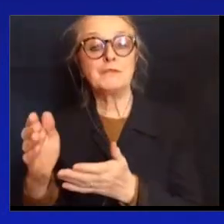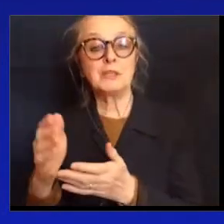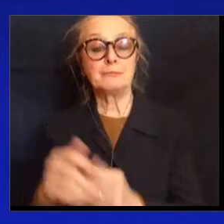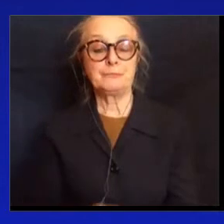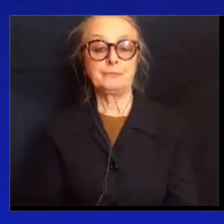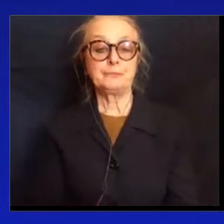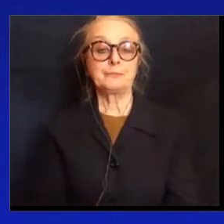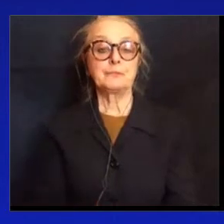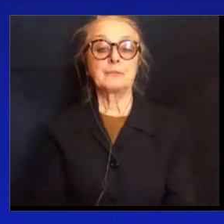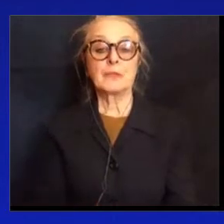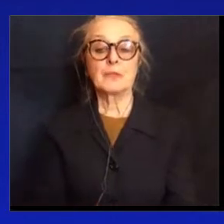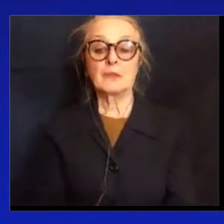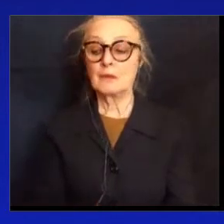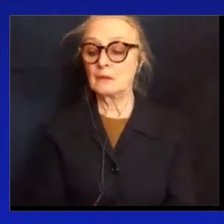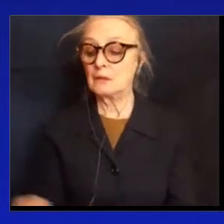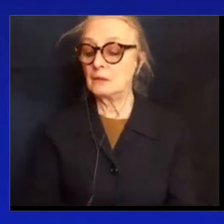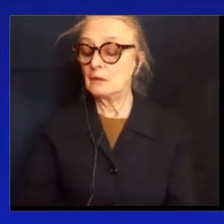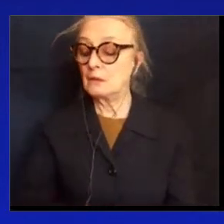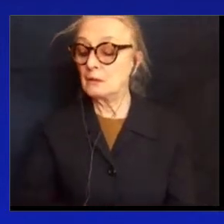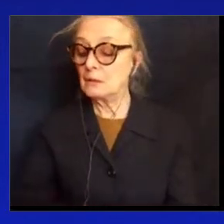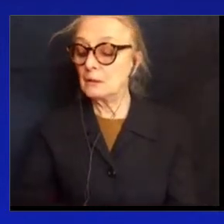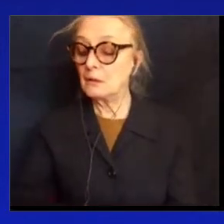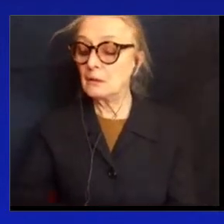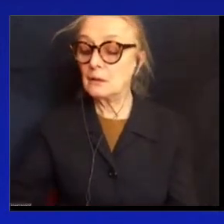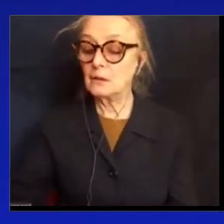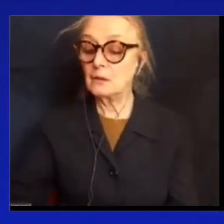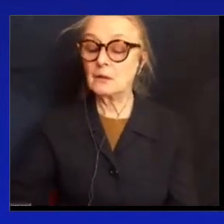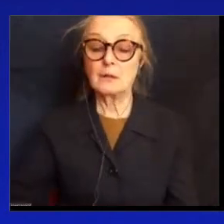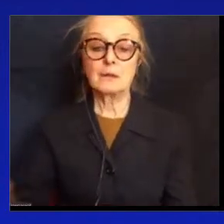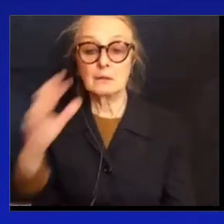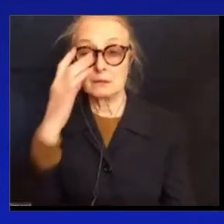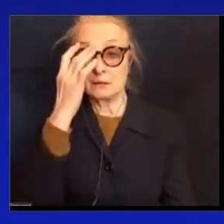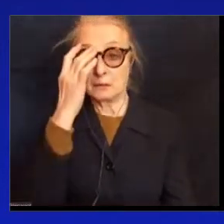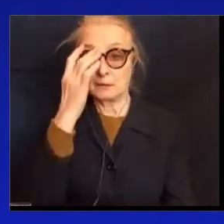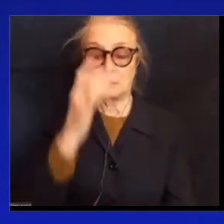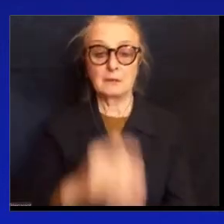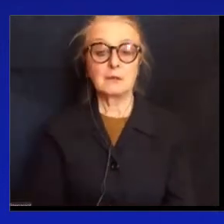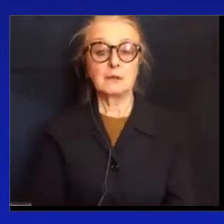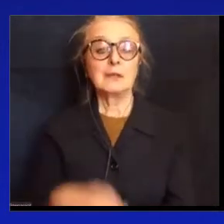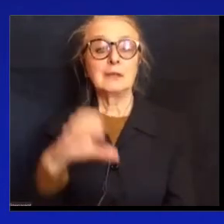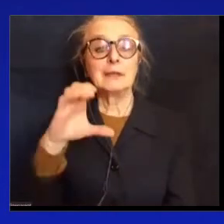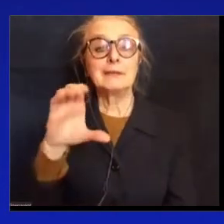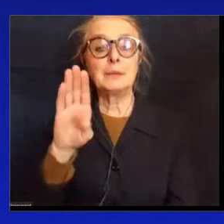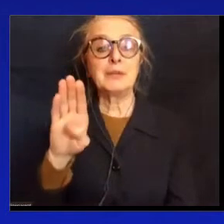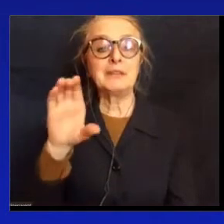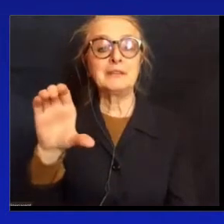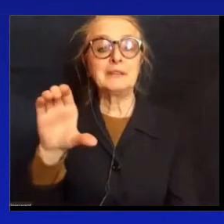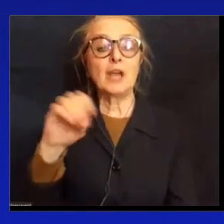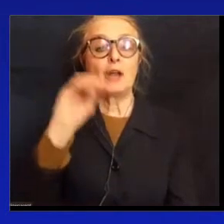on mute until I invite you to ask your question. So we will now start with Joanne Chianello at CBC Ottawa.